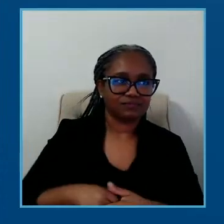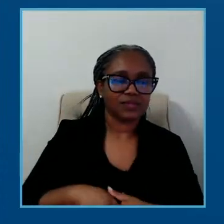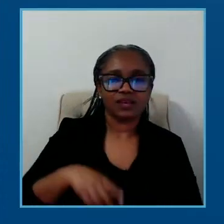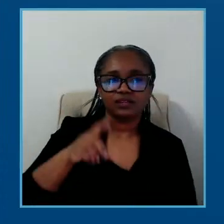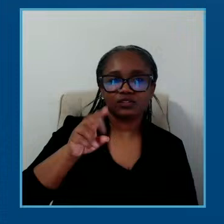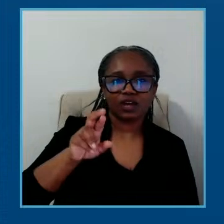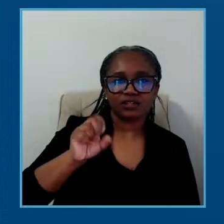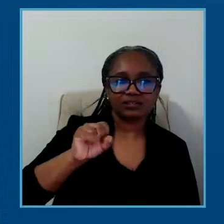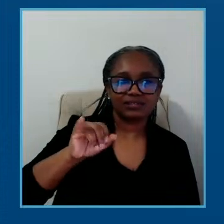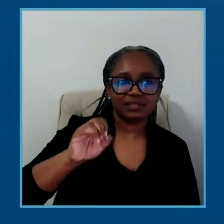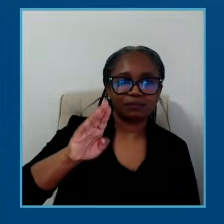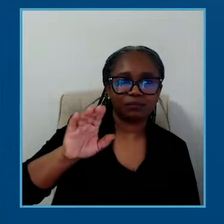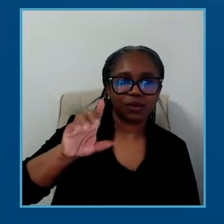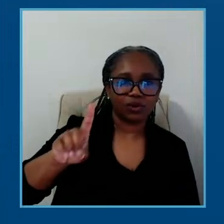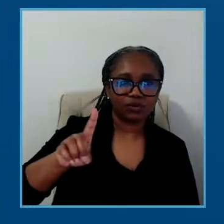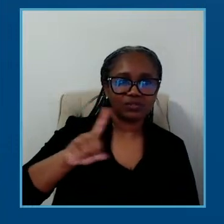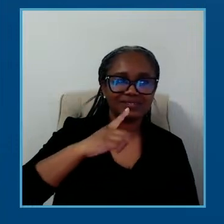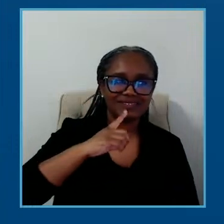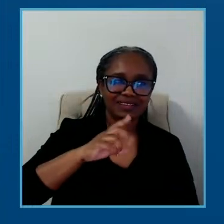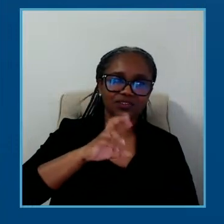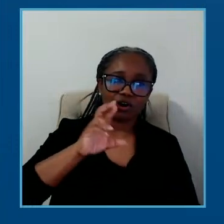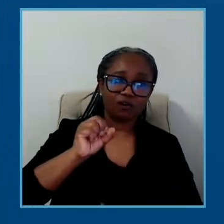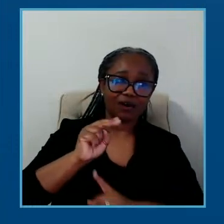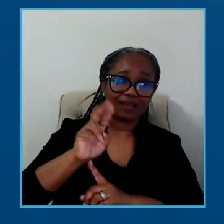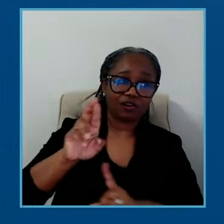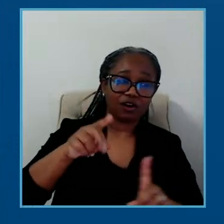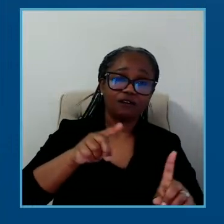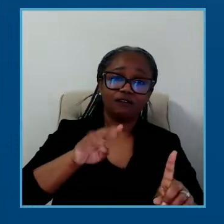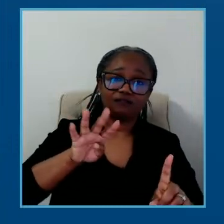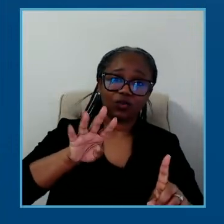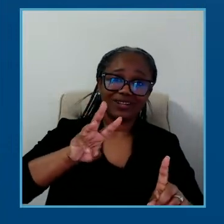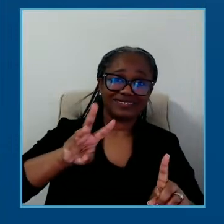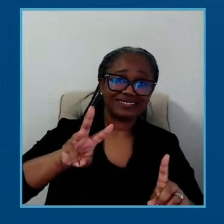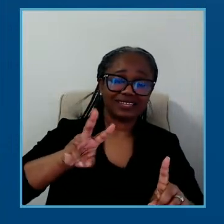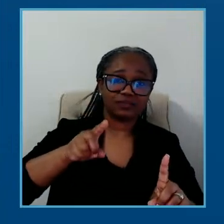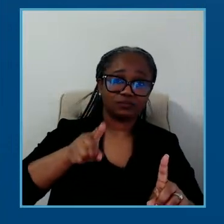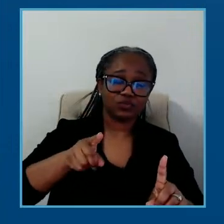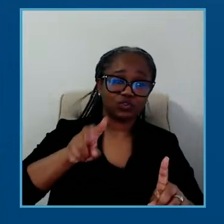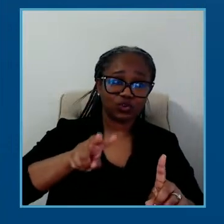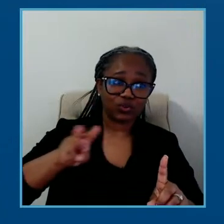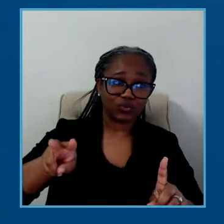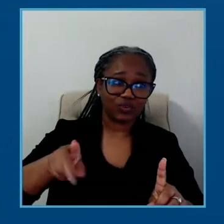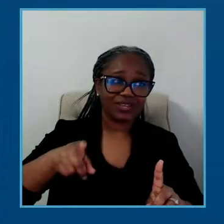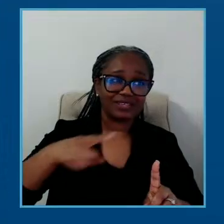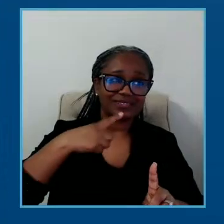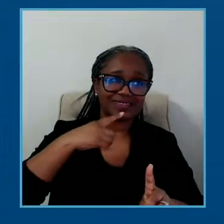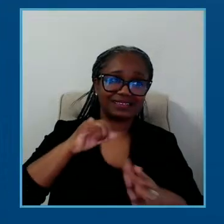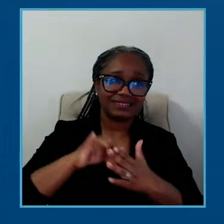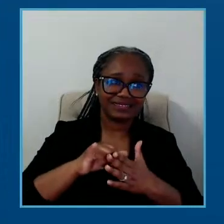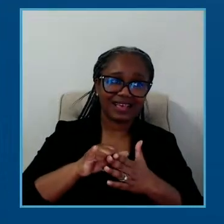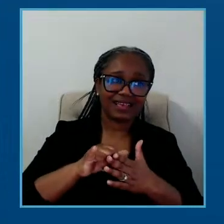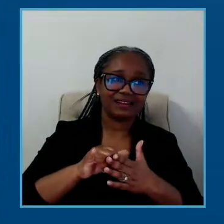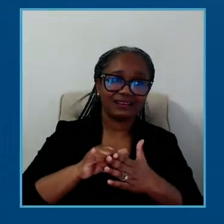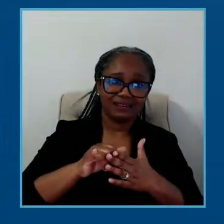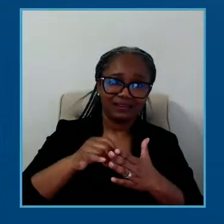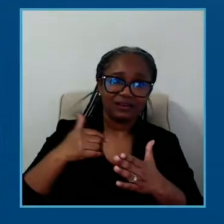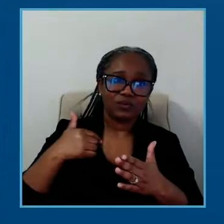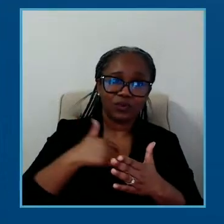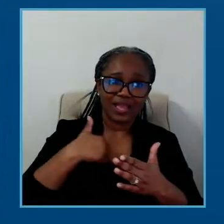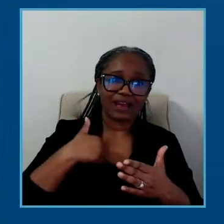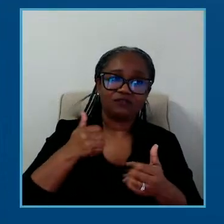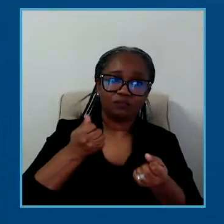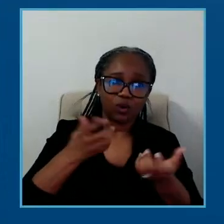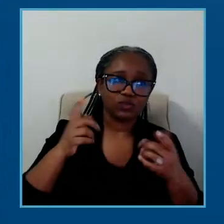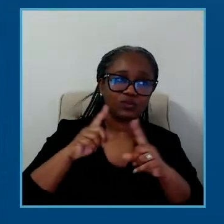be filled at the same time. But look, again, he doesn't reference the language at the top of that section where Roberts kind of sets forth